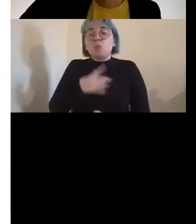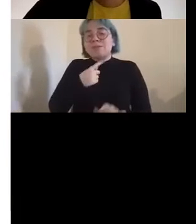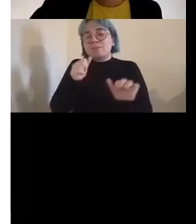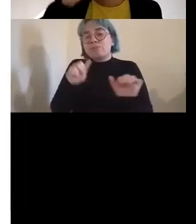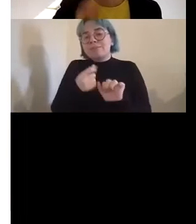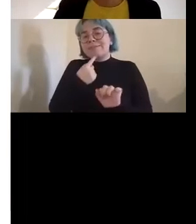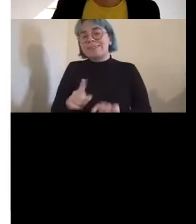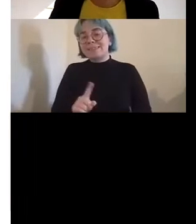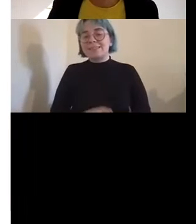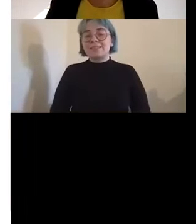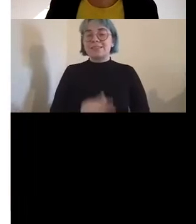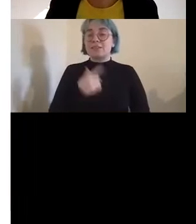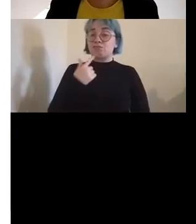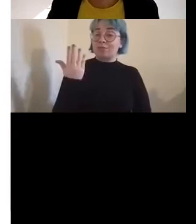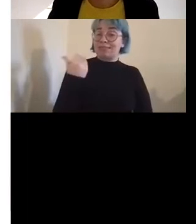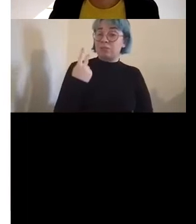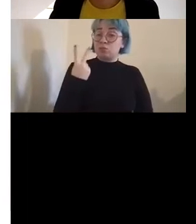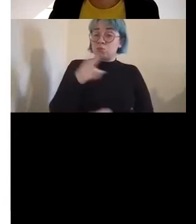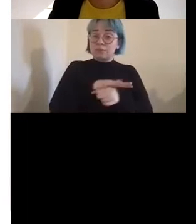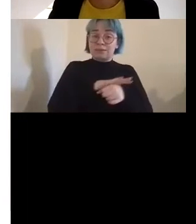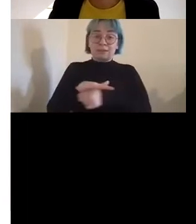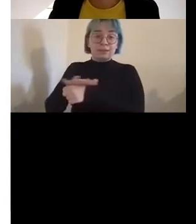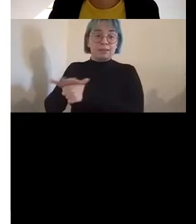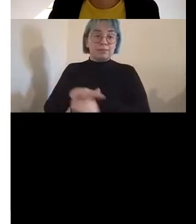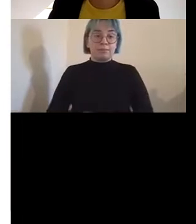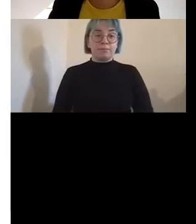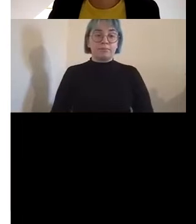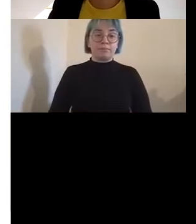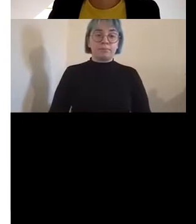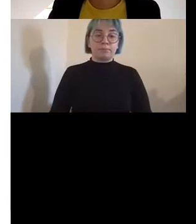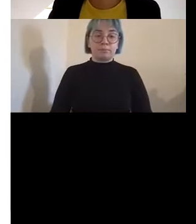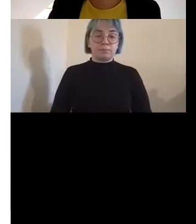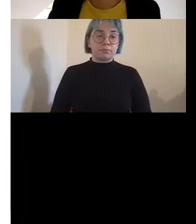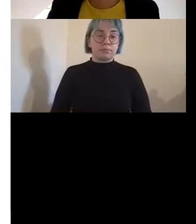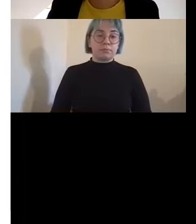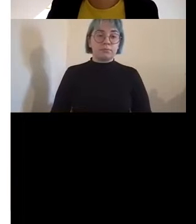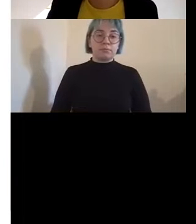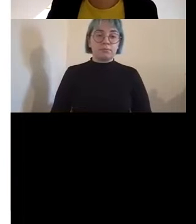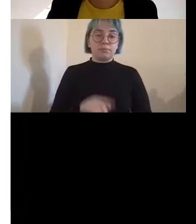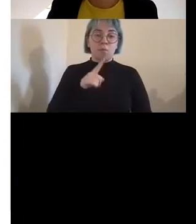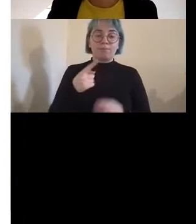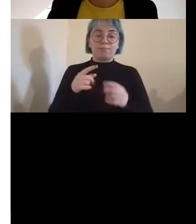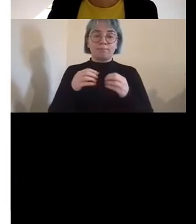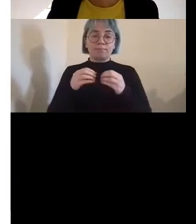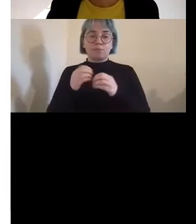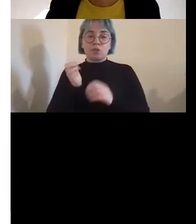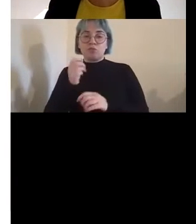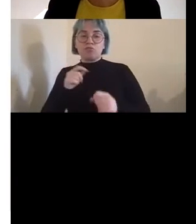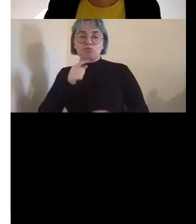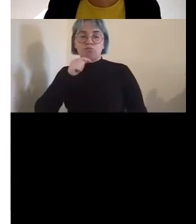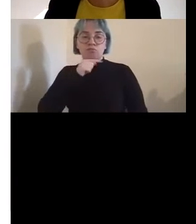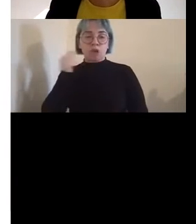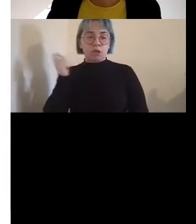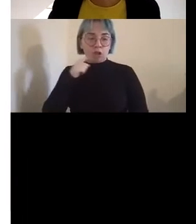two recent cases. One is Blokin versus Russia in front of the European Court for Human Rights. And one is the